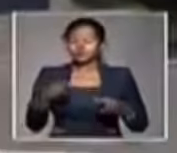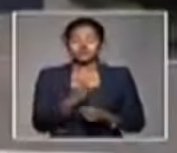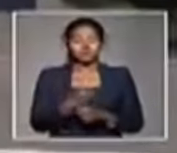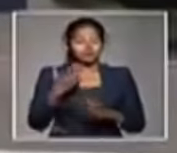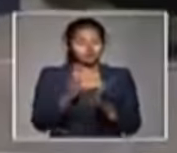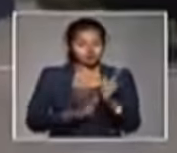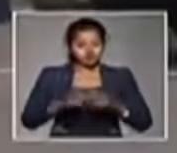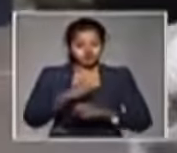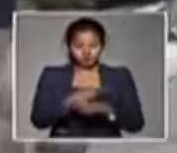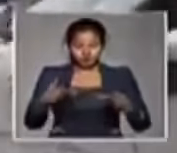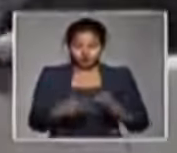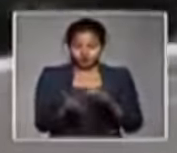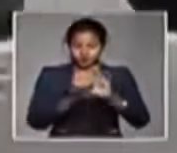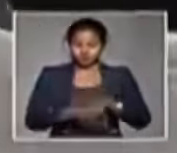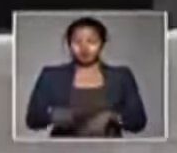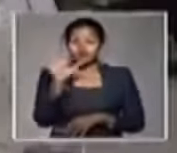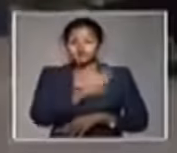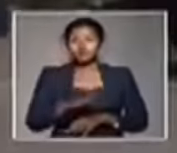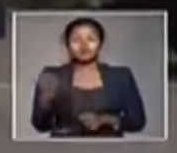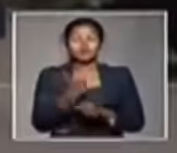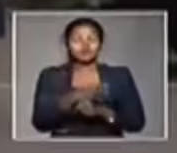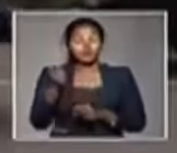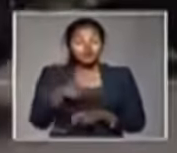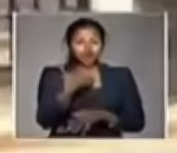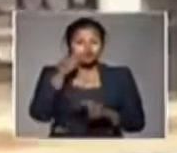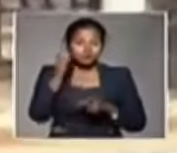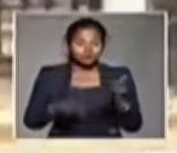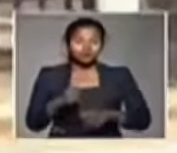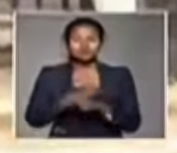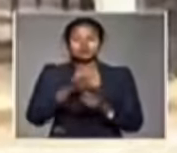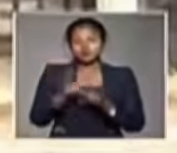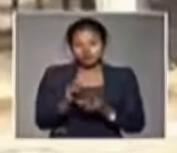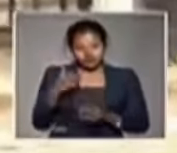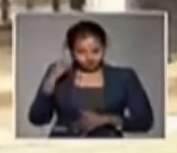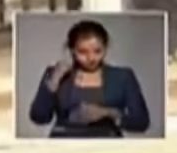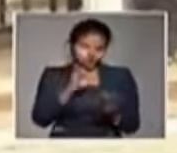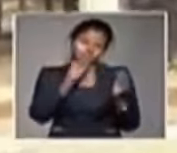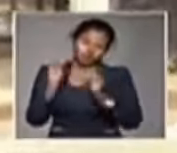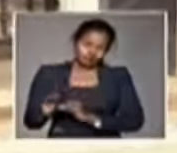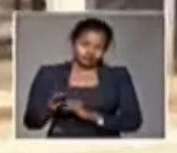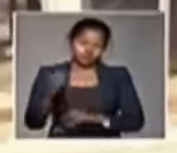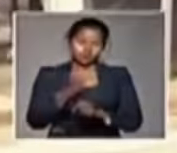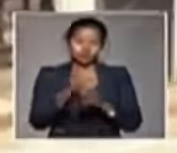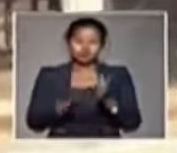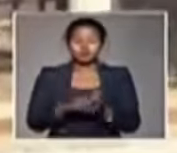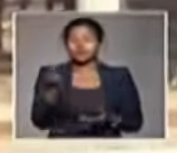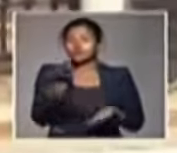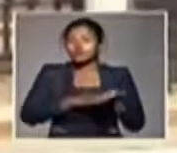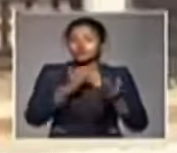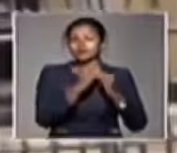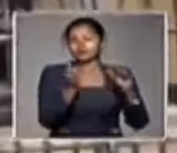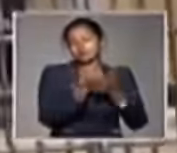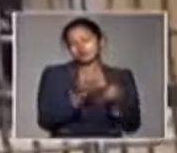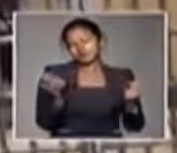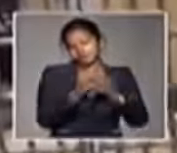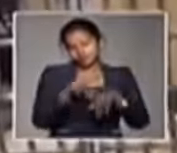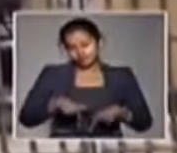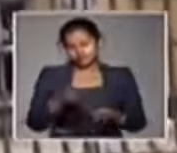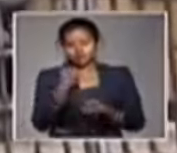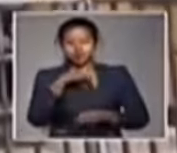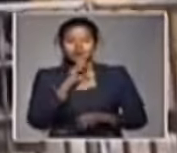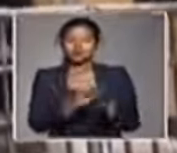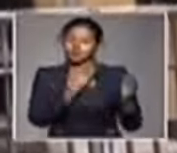Harbour after 5 fishermen tested positive for COVID-19. The Galle main post office was also closed this afternoon after